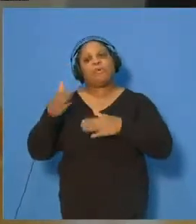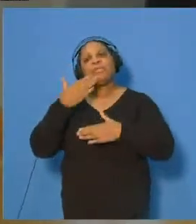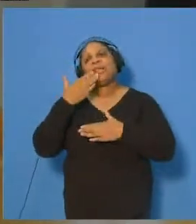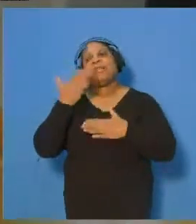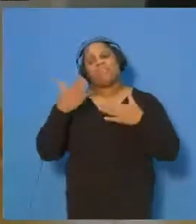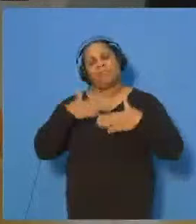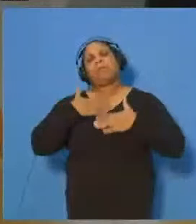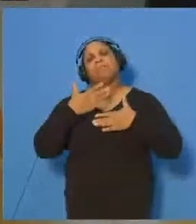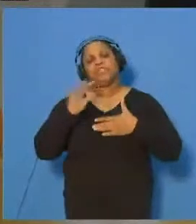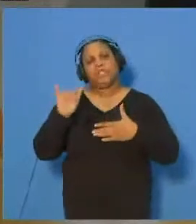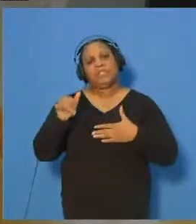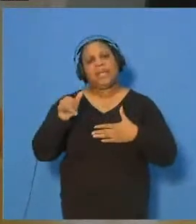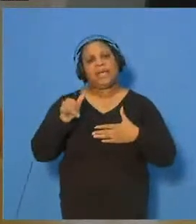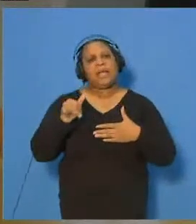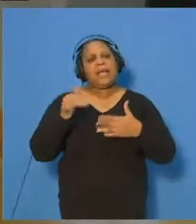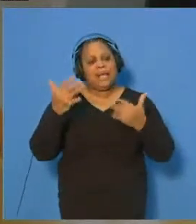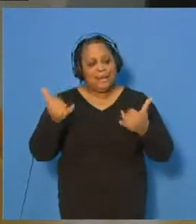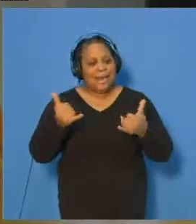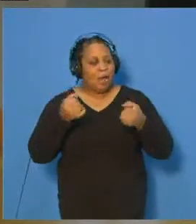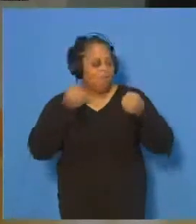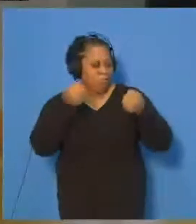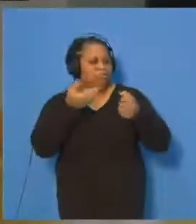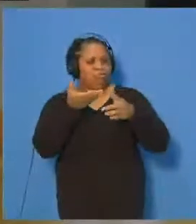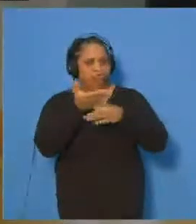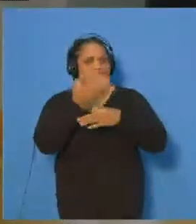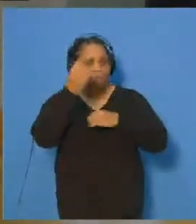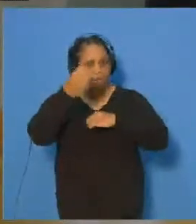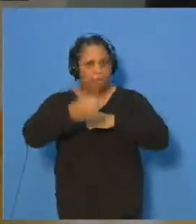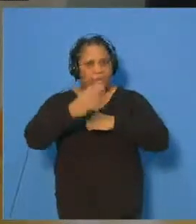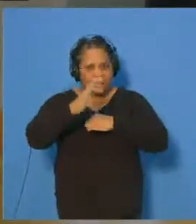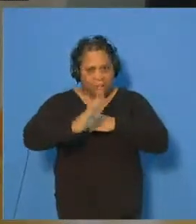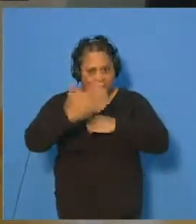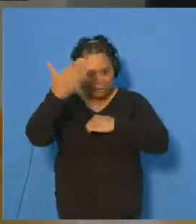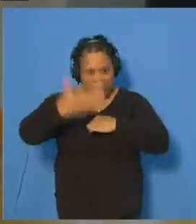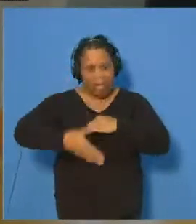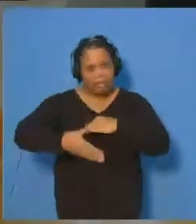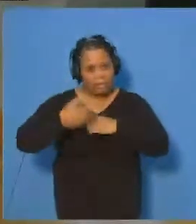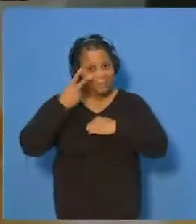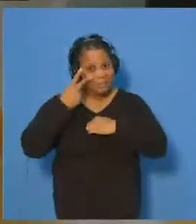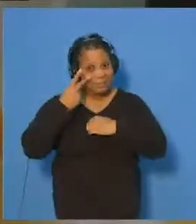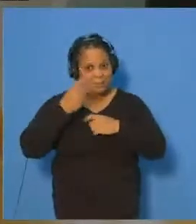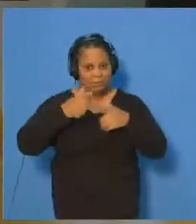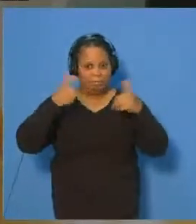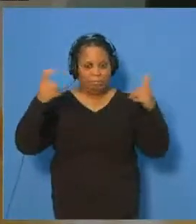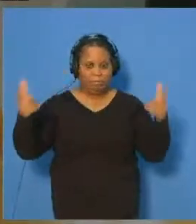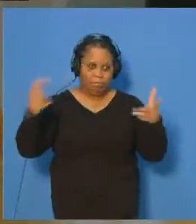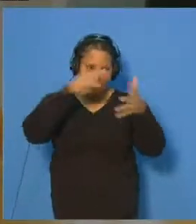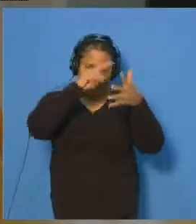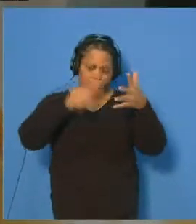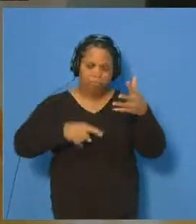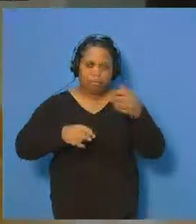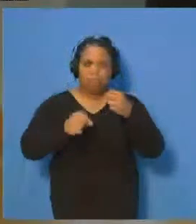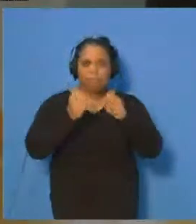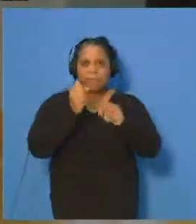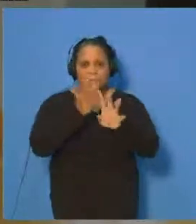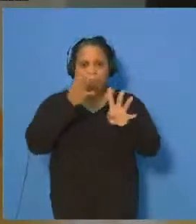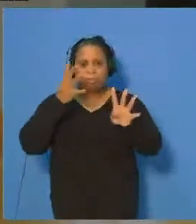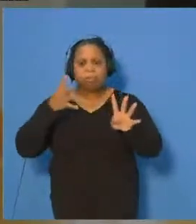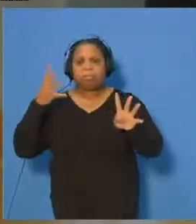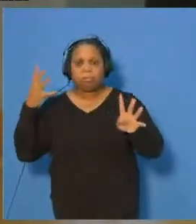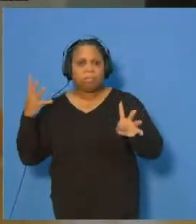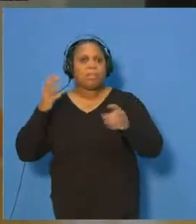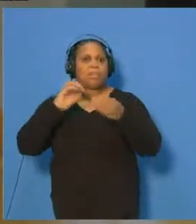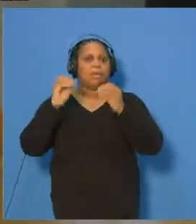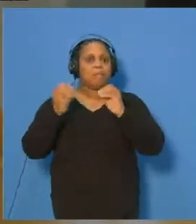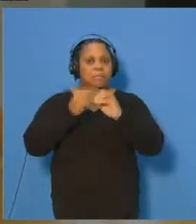regards to the drive-through testing facility at Southside, I know obviously some large numbers have been tested there over the weekend, but I did notice